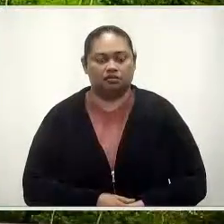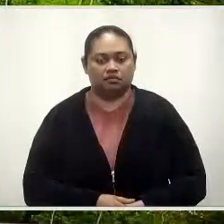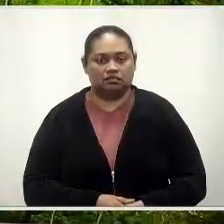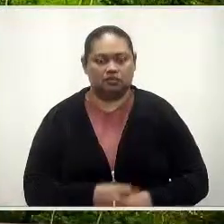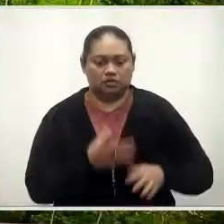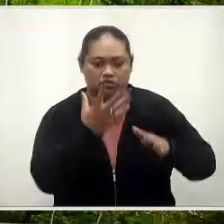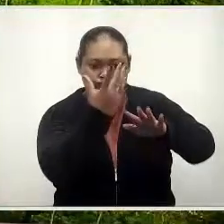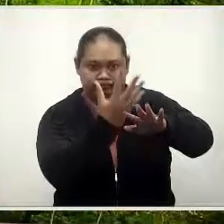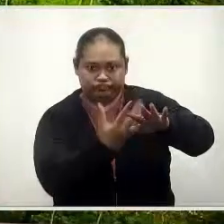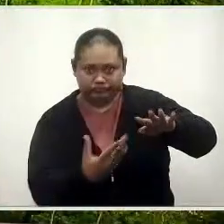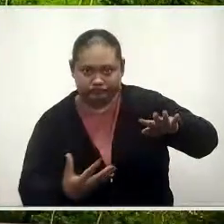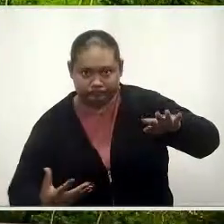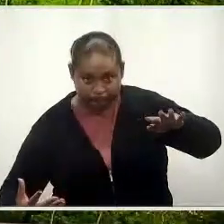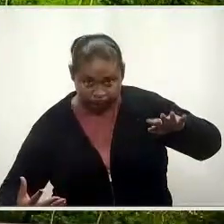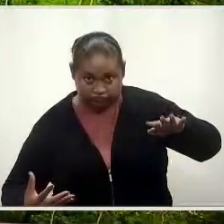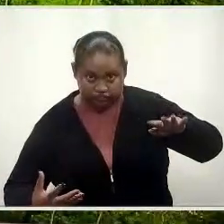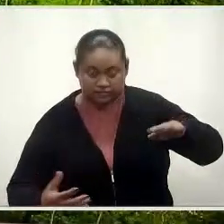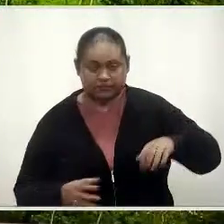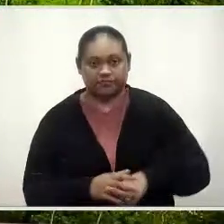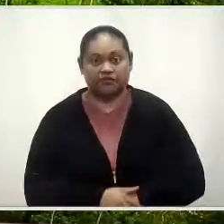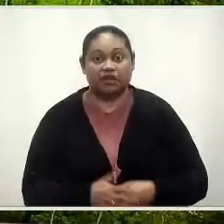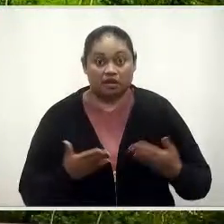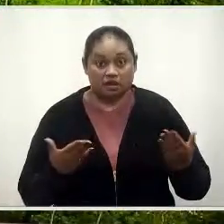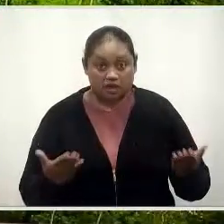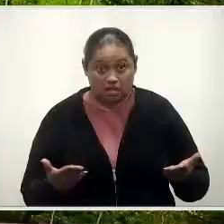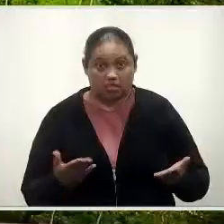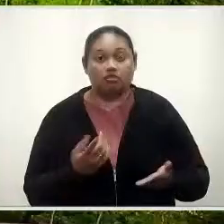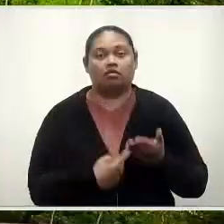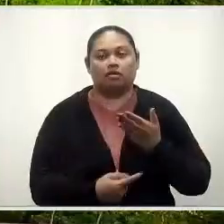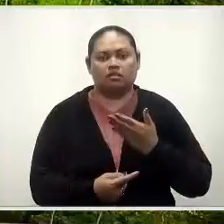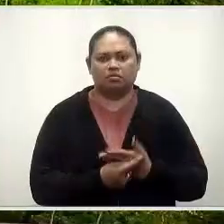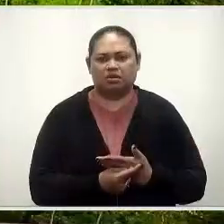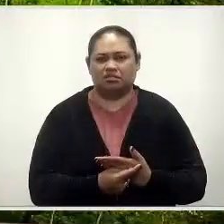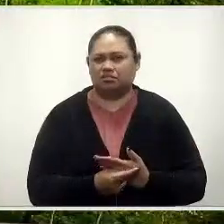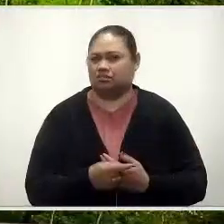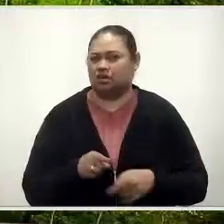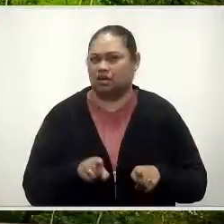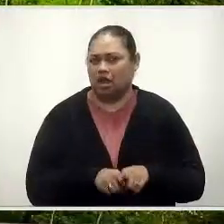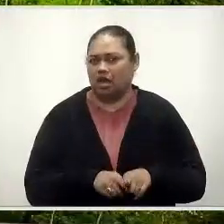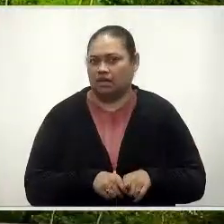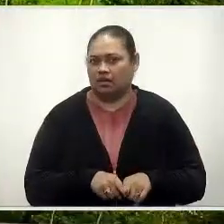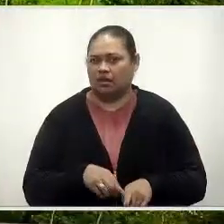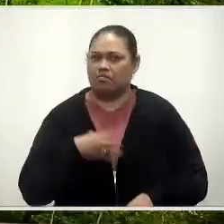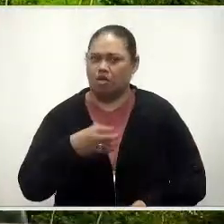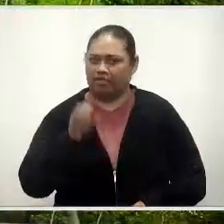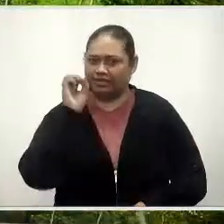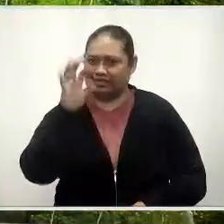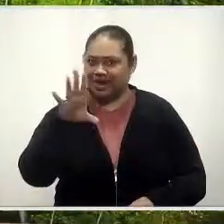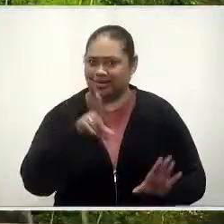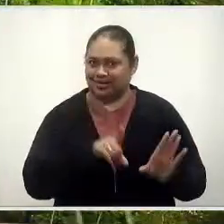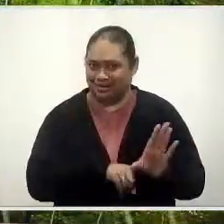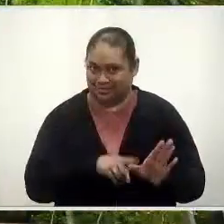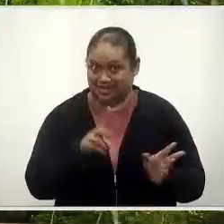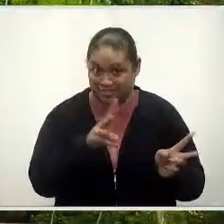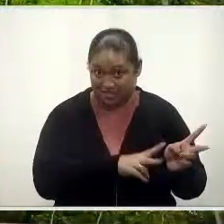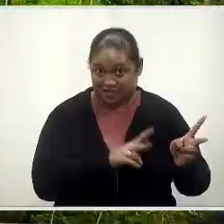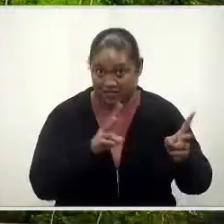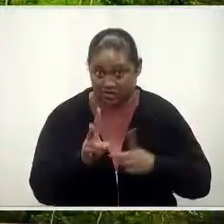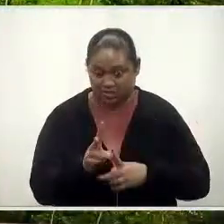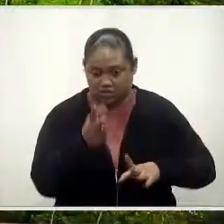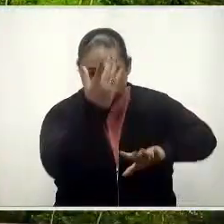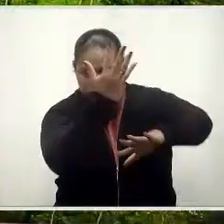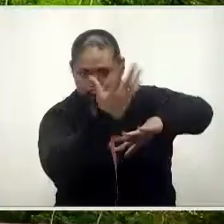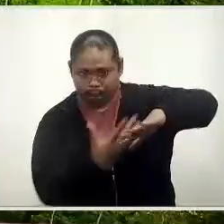changes have unfolded steadily and gradually over her decades in the village. For villagers, the disappearing